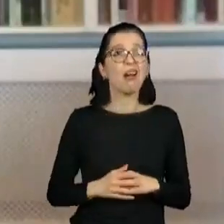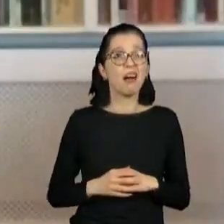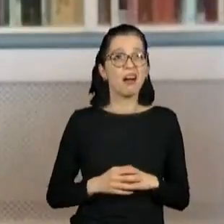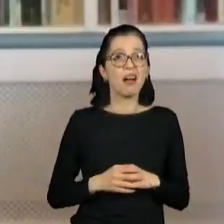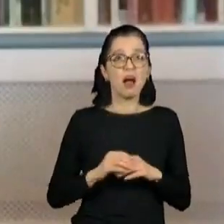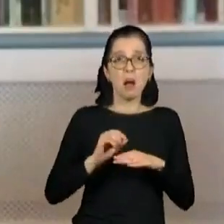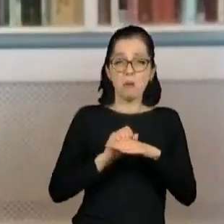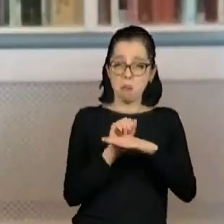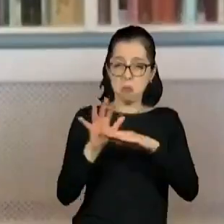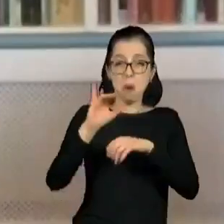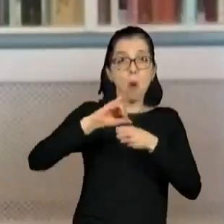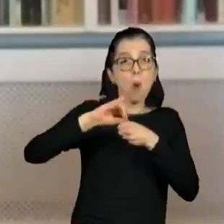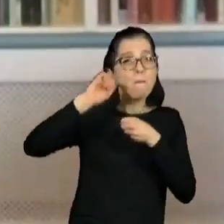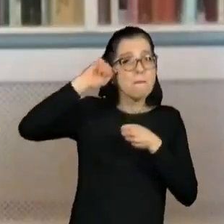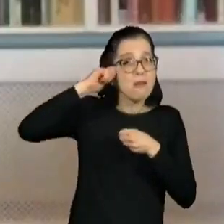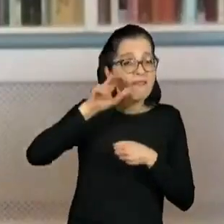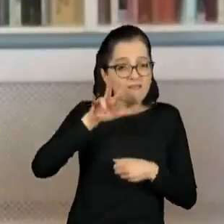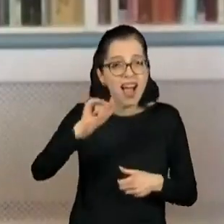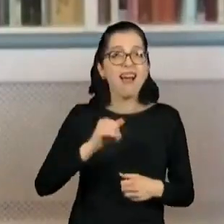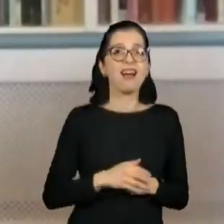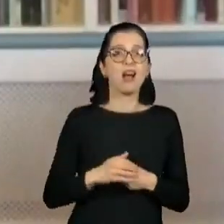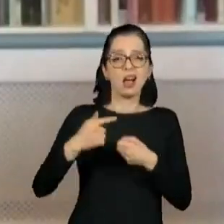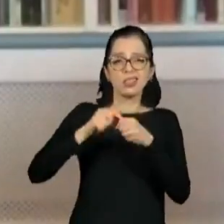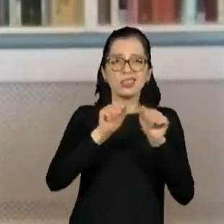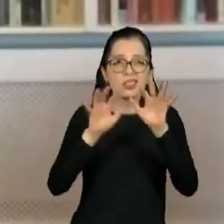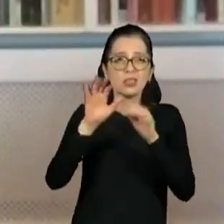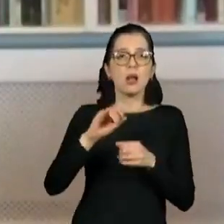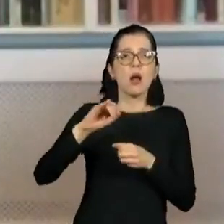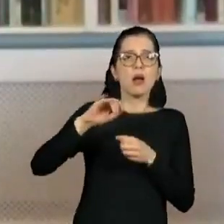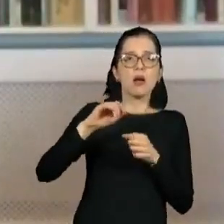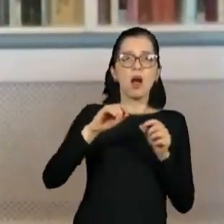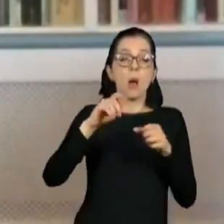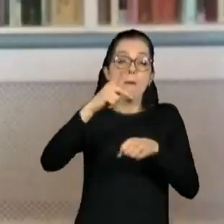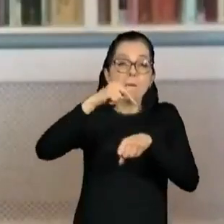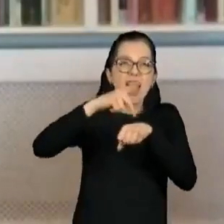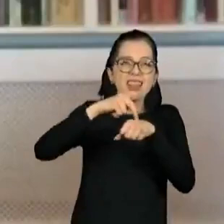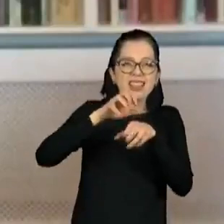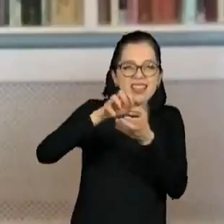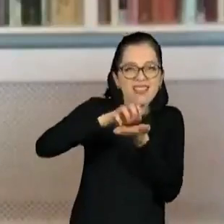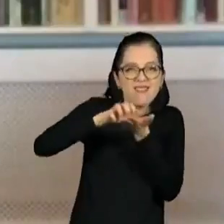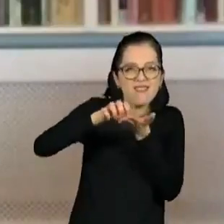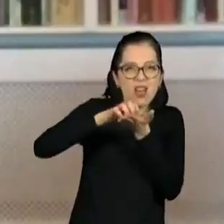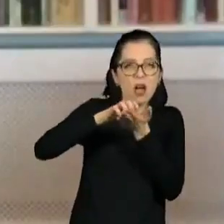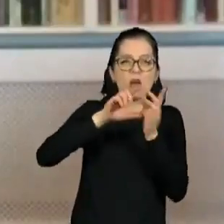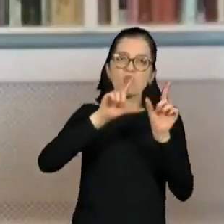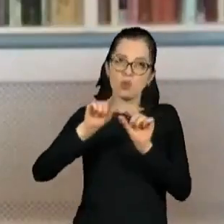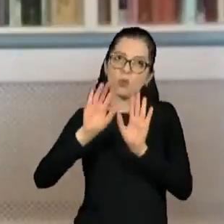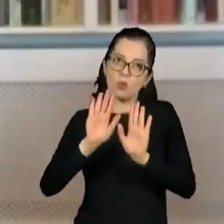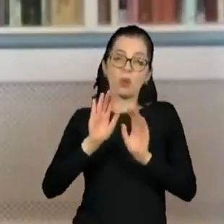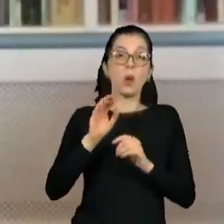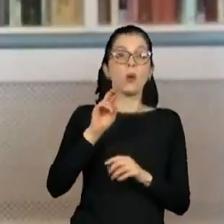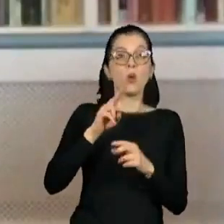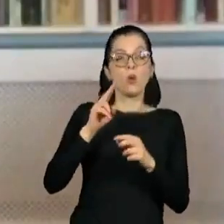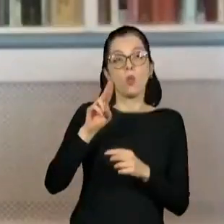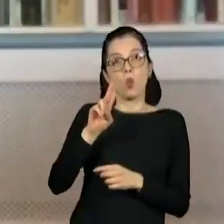US, is going to increase its oil and gas and maybe reduce coal, and the UK is reducing coal.